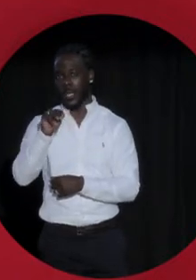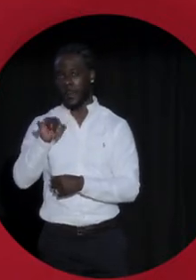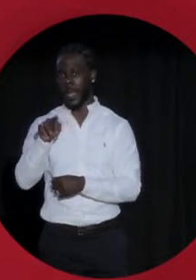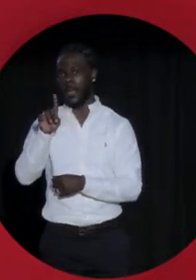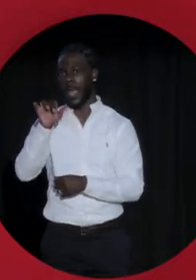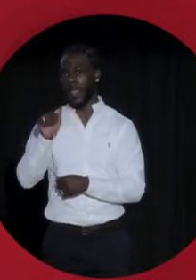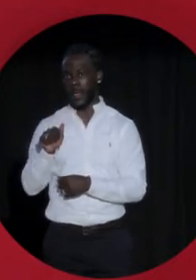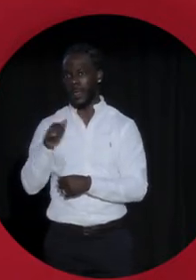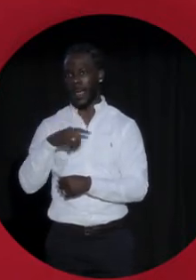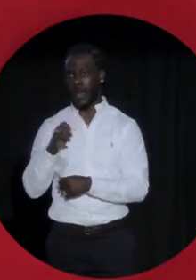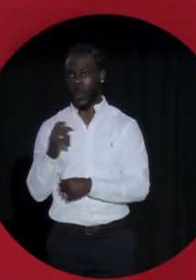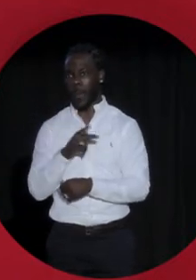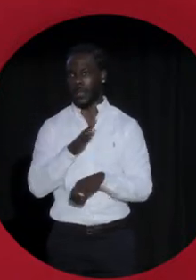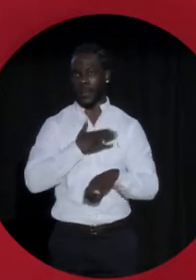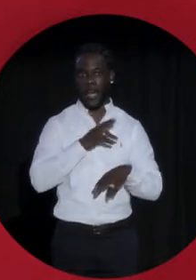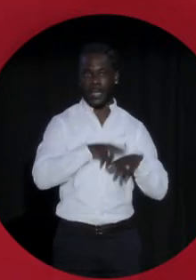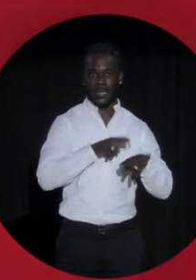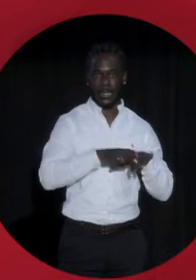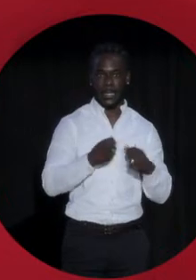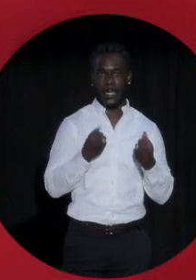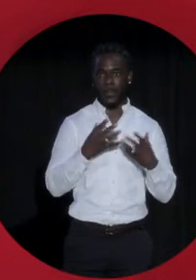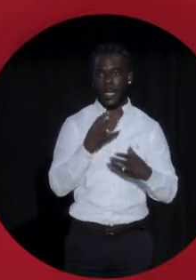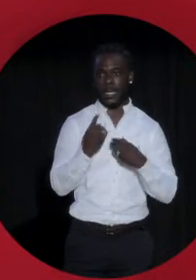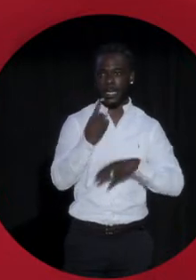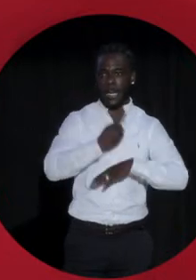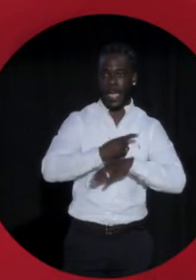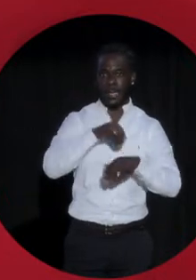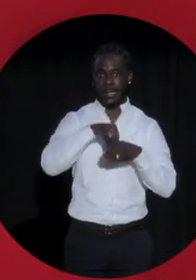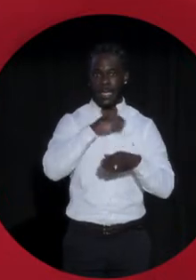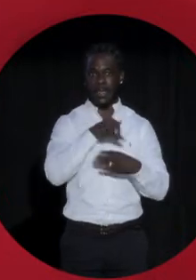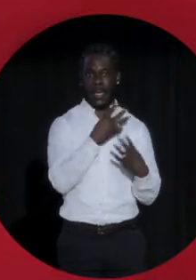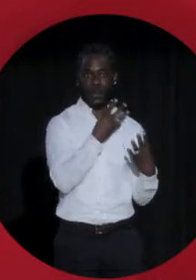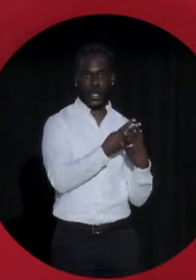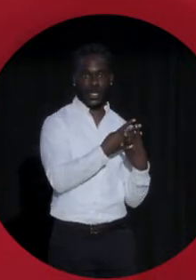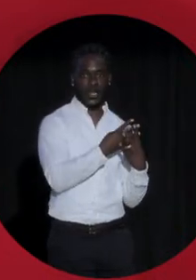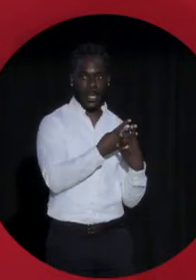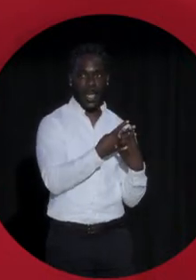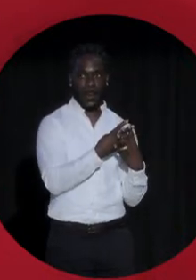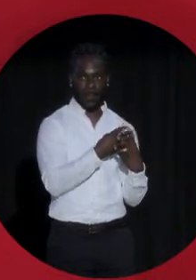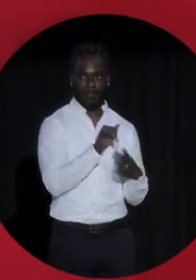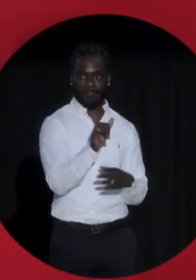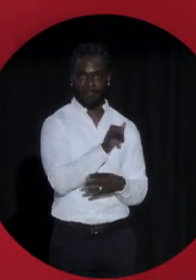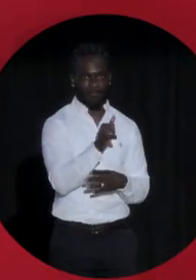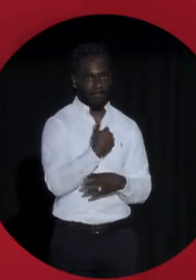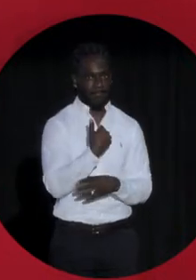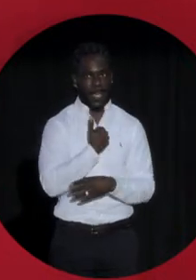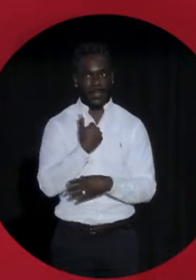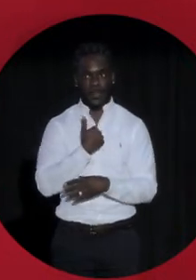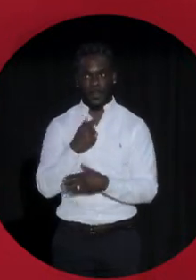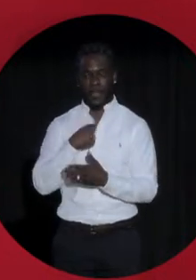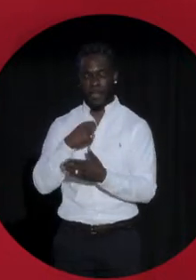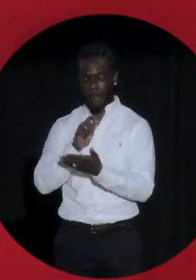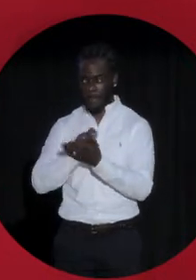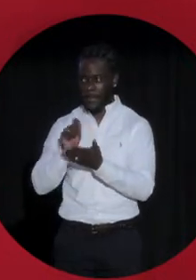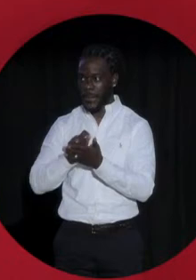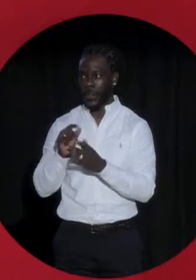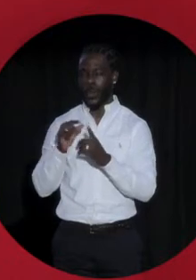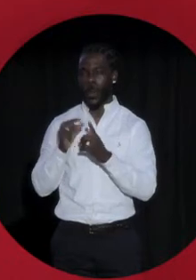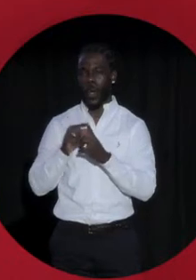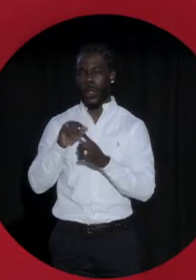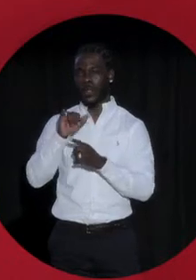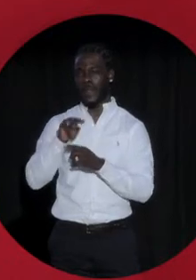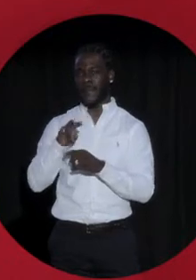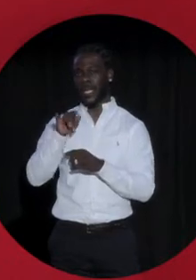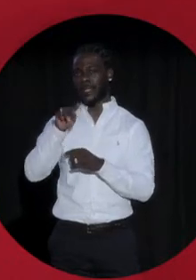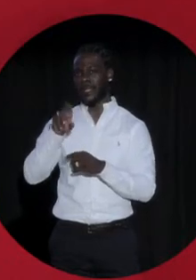seat, many days inside that prison cell, like he, I recited the words of Invictus. Out of